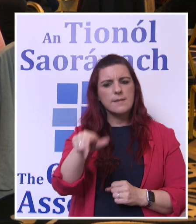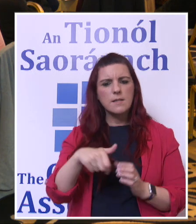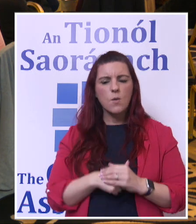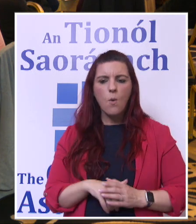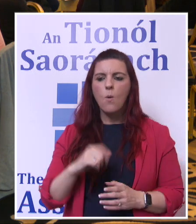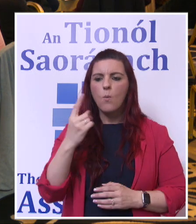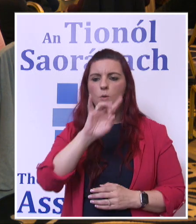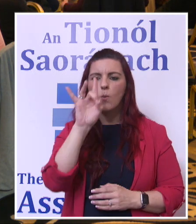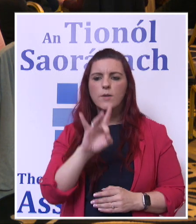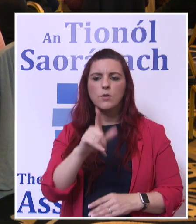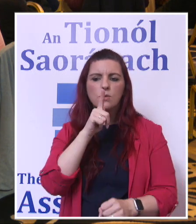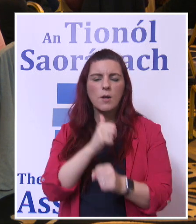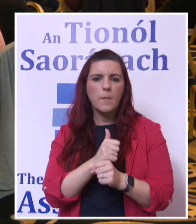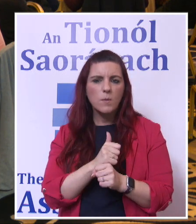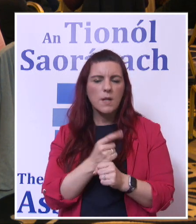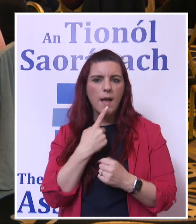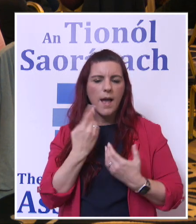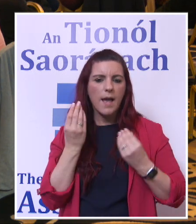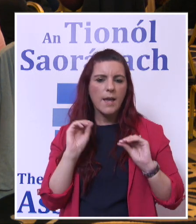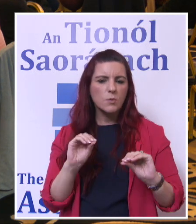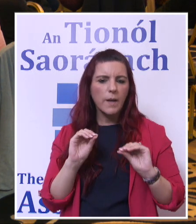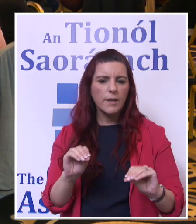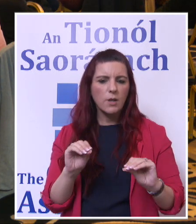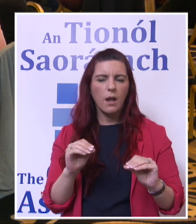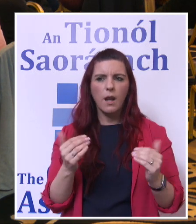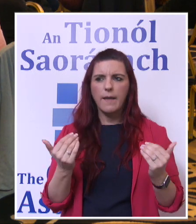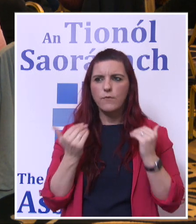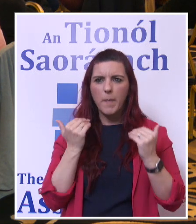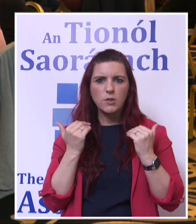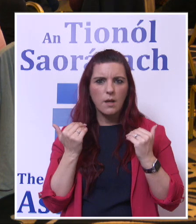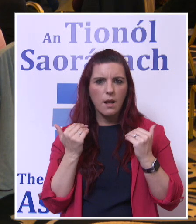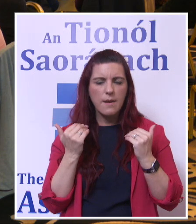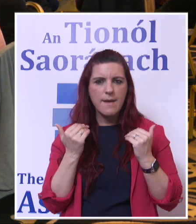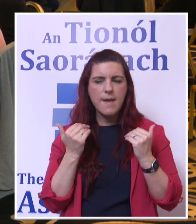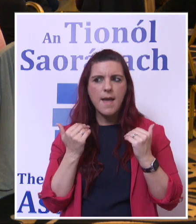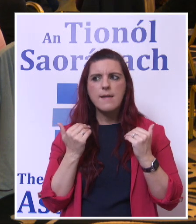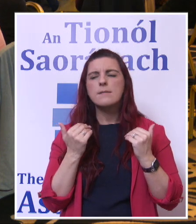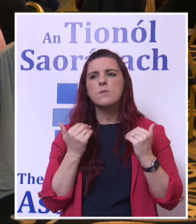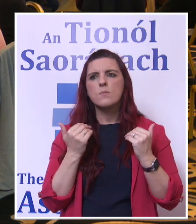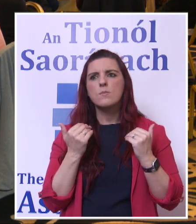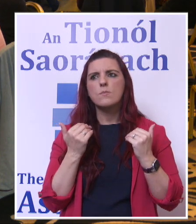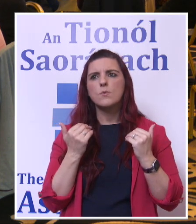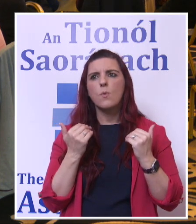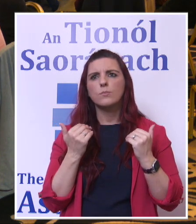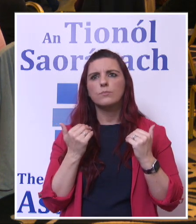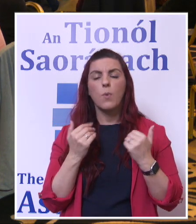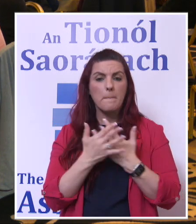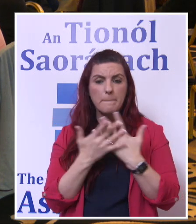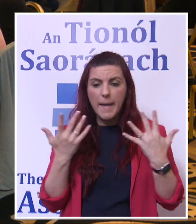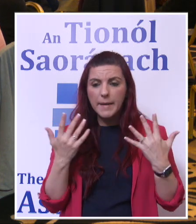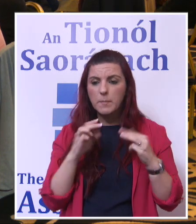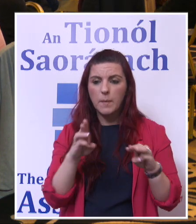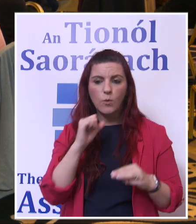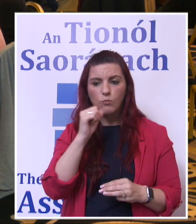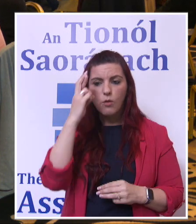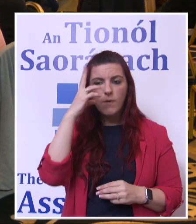One was on education and information. And what many people don't realise is